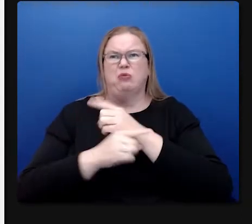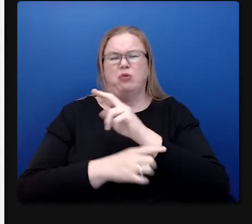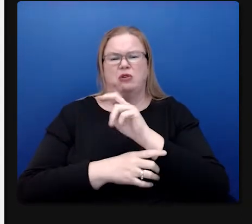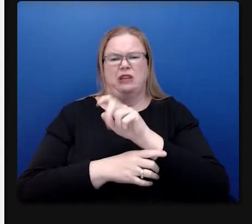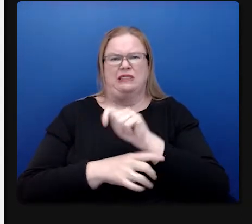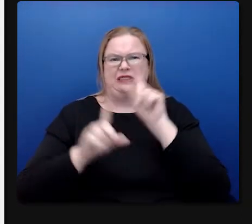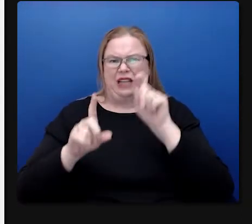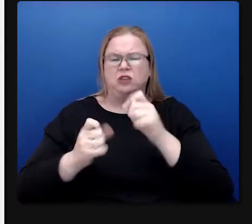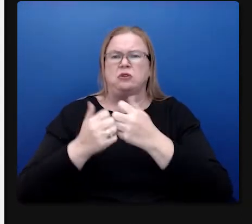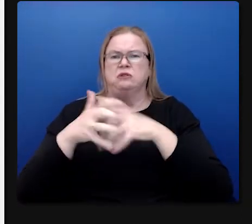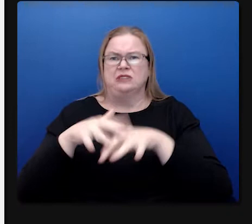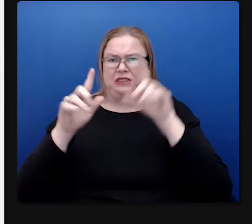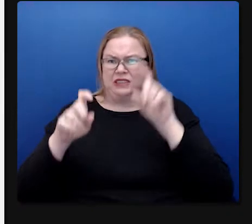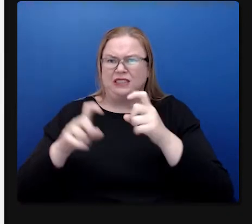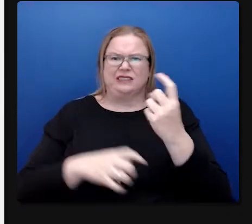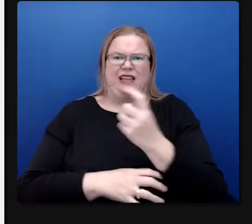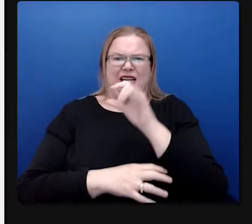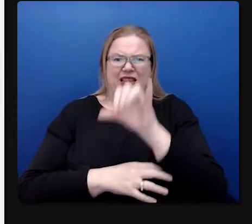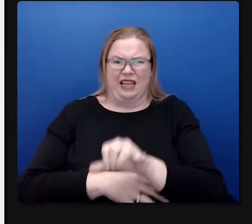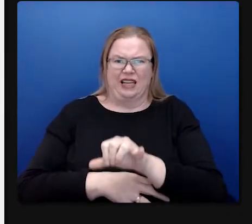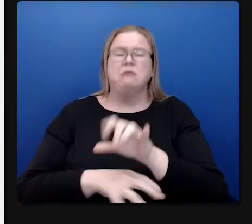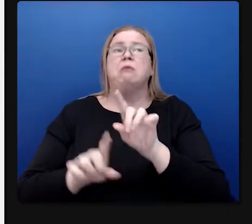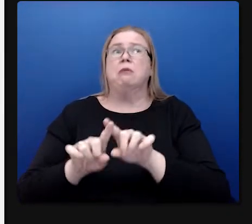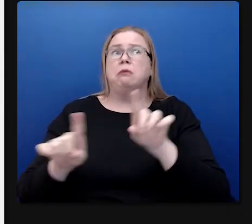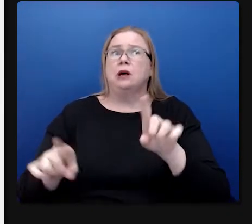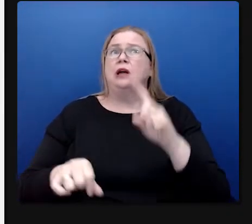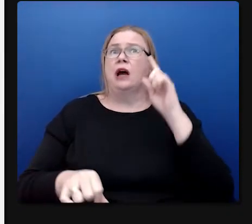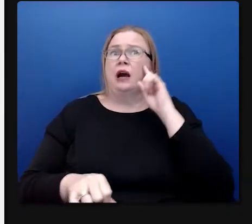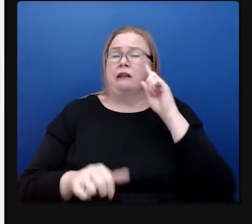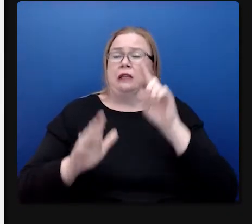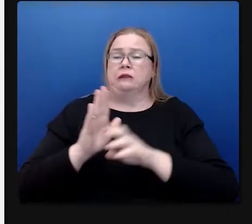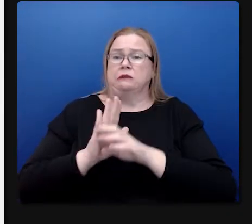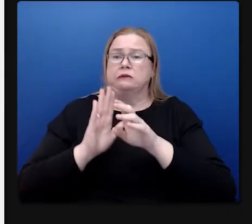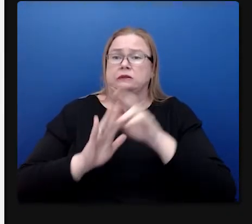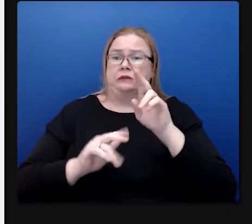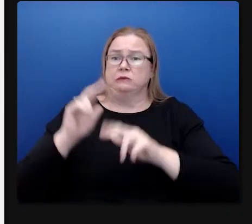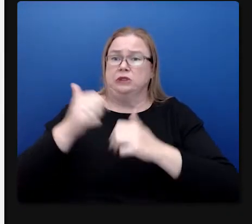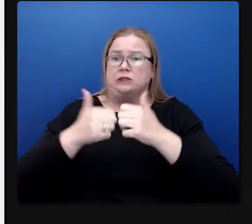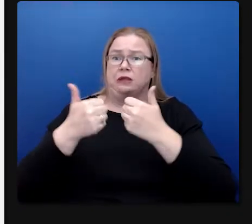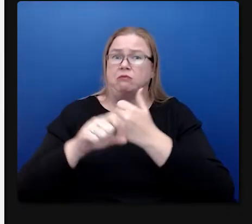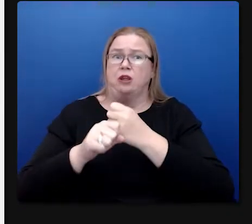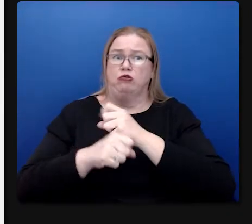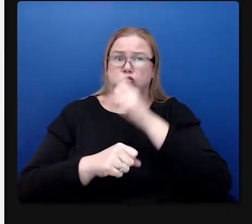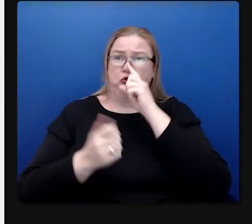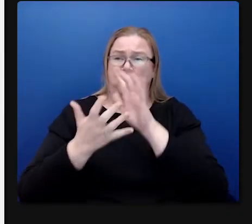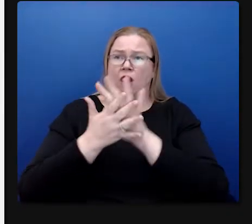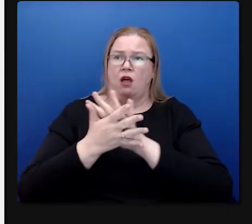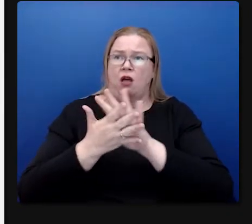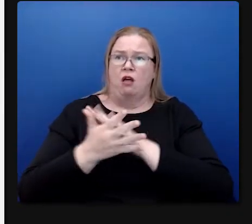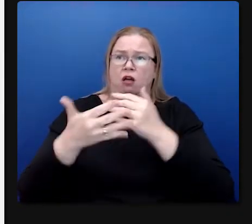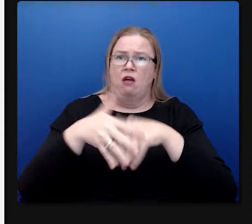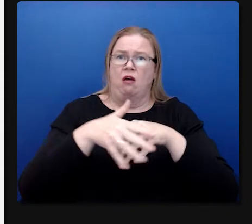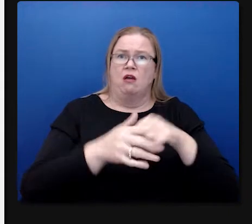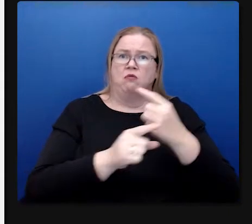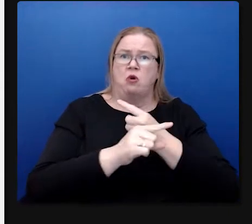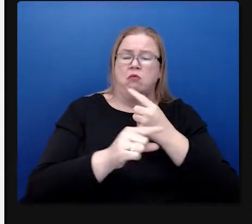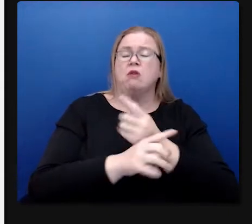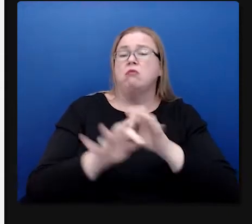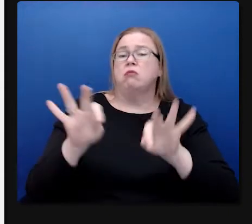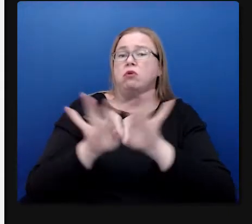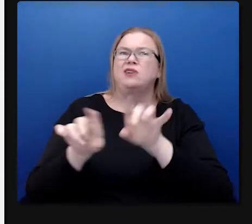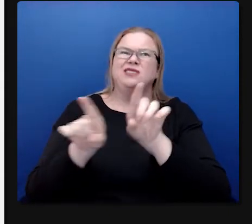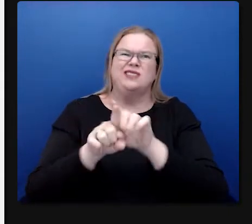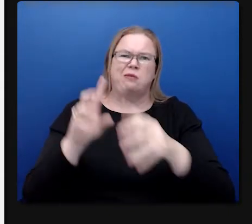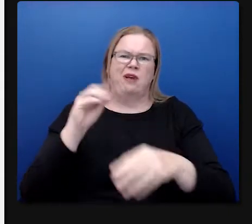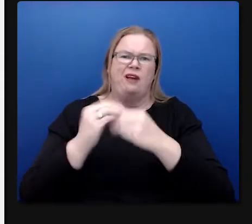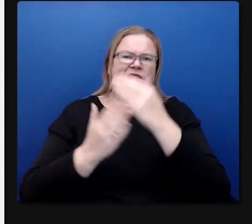unit tests or integration tests or anything like that. But I think just building your game to make sure it actually compiles can be really valuable. The same